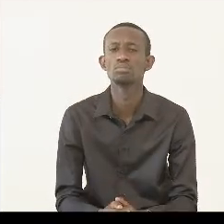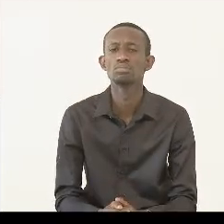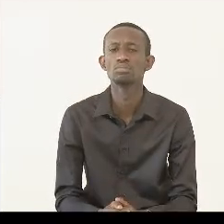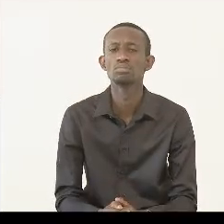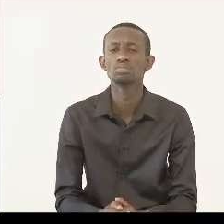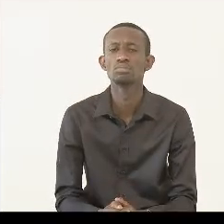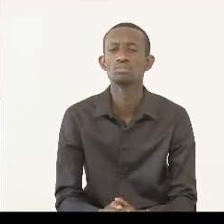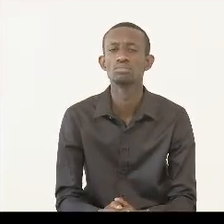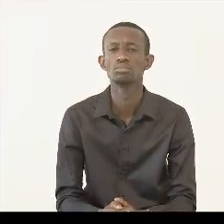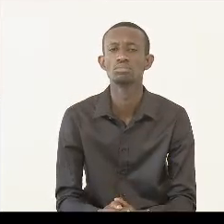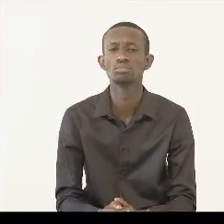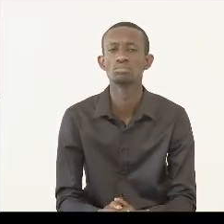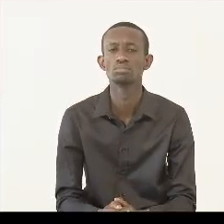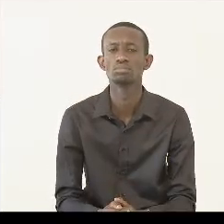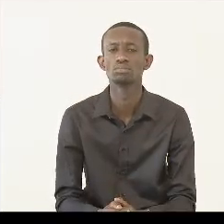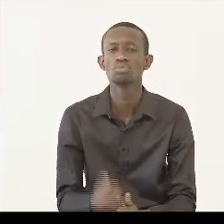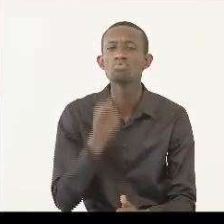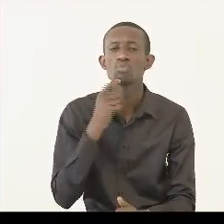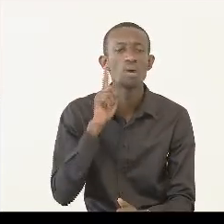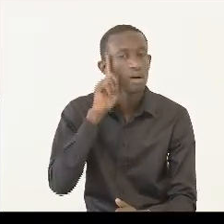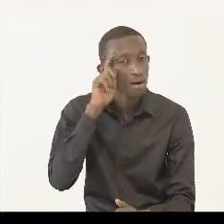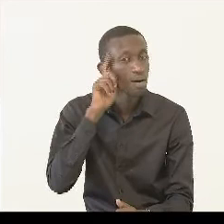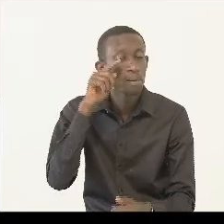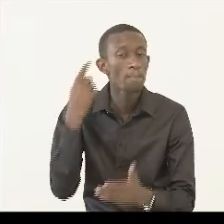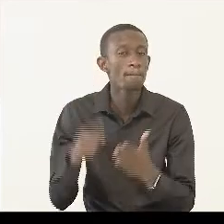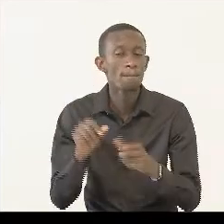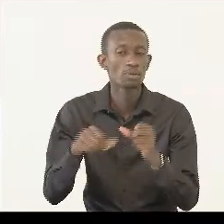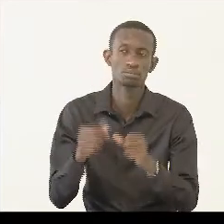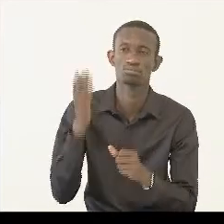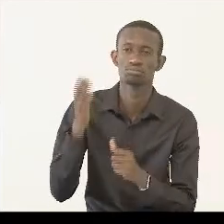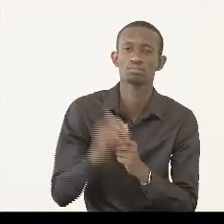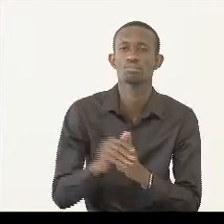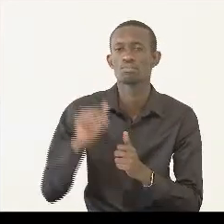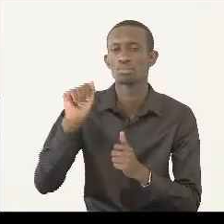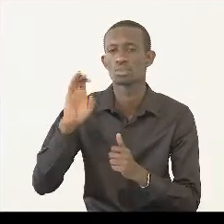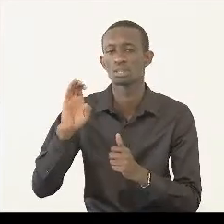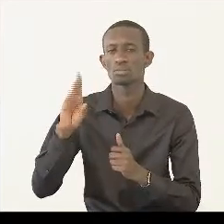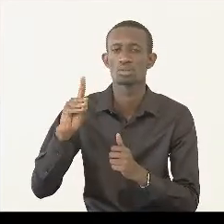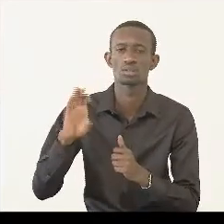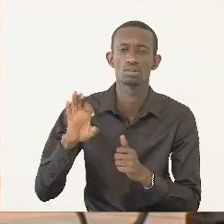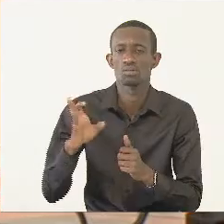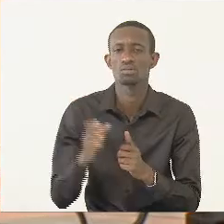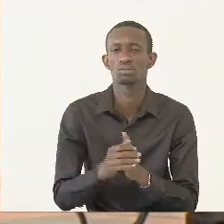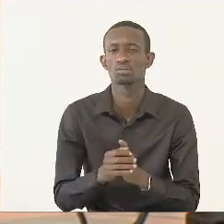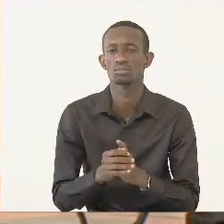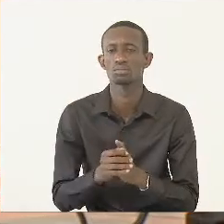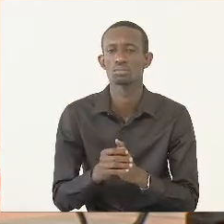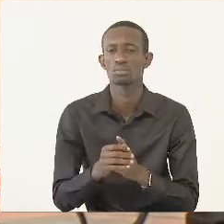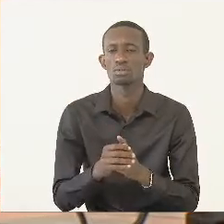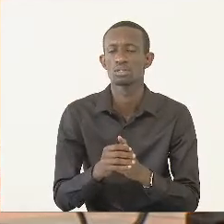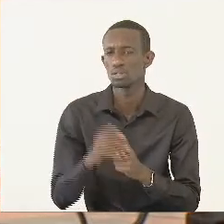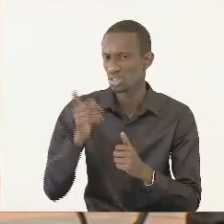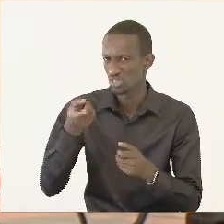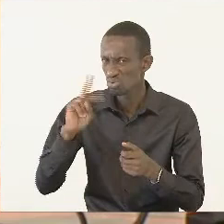bases, adenine, can pair with what? So we need to think about complementary base pairing, A with T and G with C. So what will the answer be